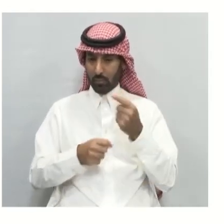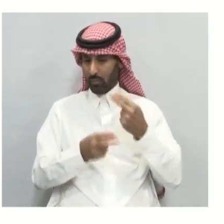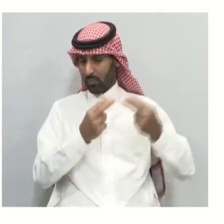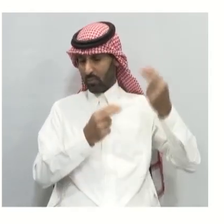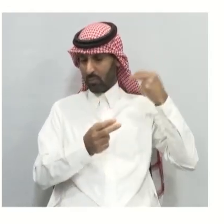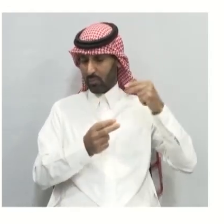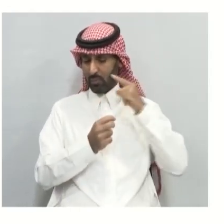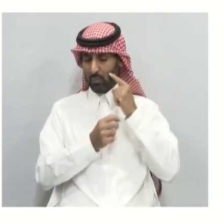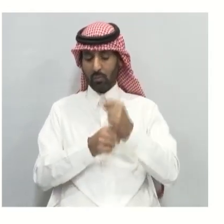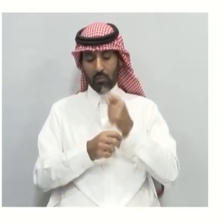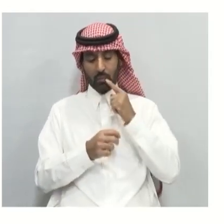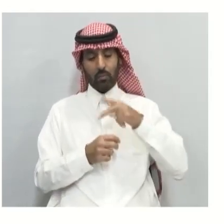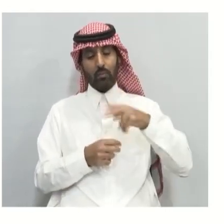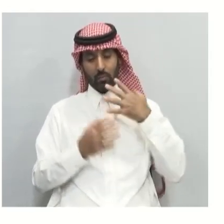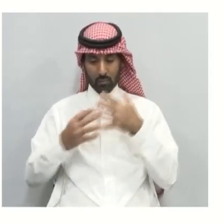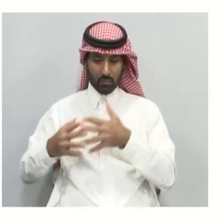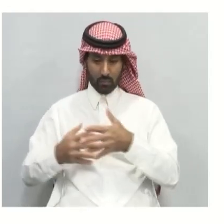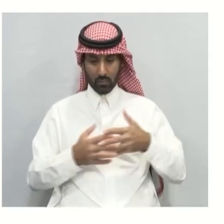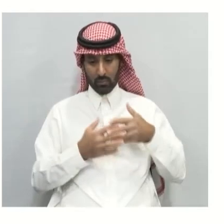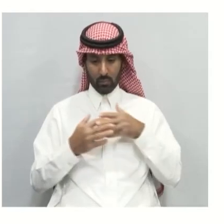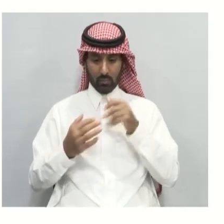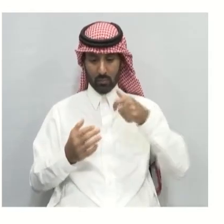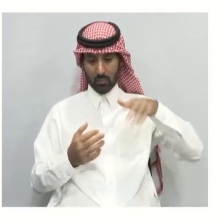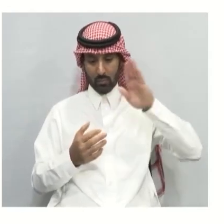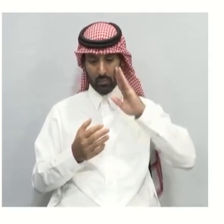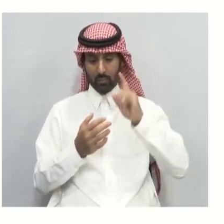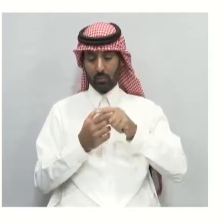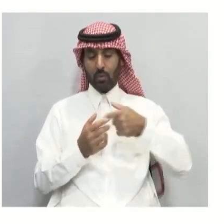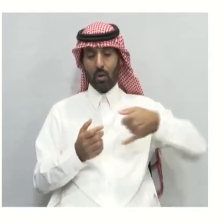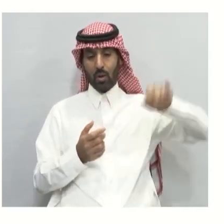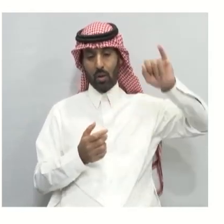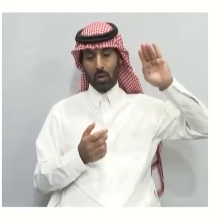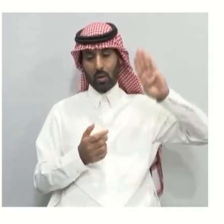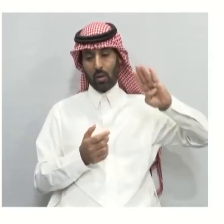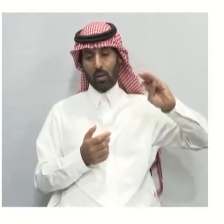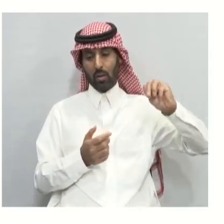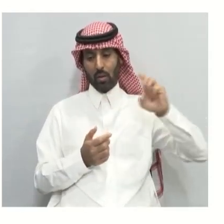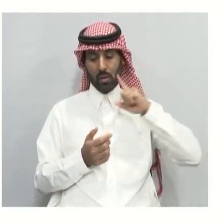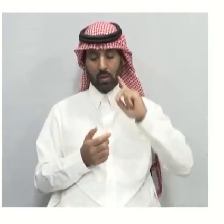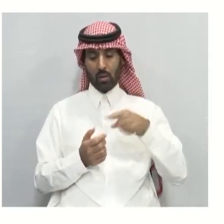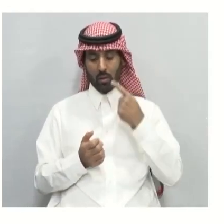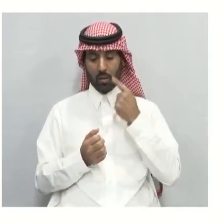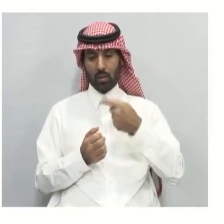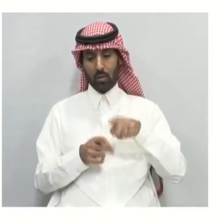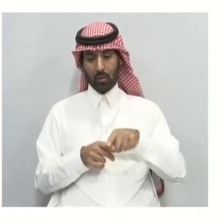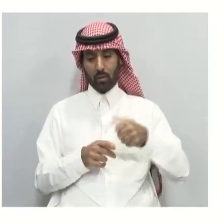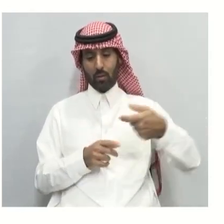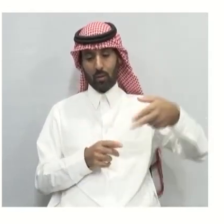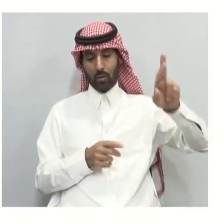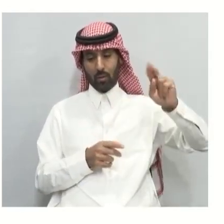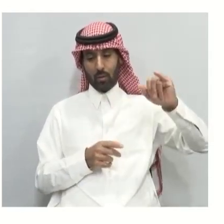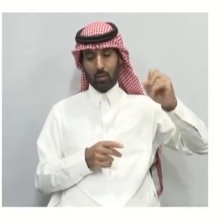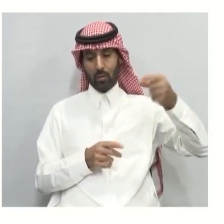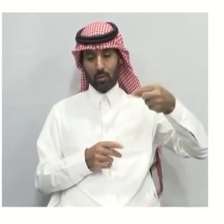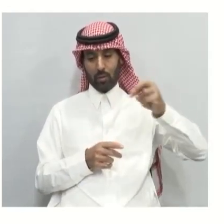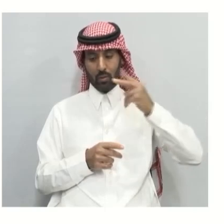Sumerians? North America, Ontario, Canada, IBM, Wright Brothers, 1904, Dr.